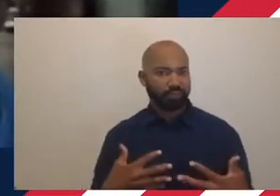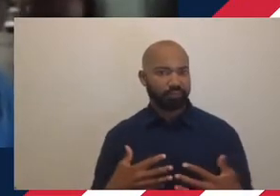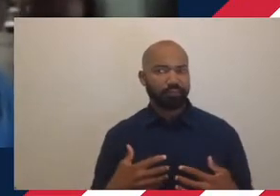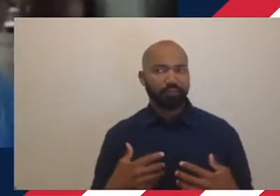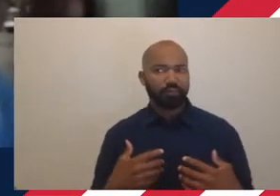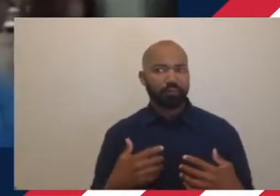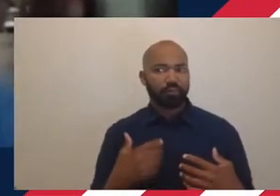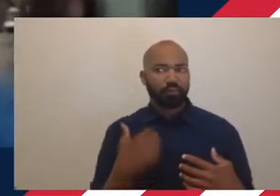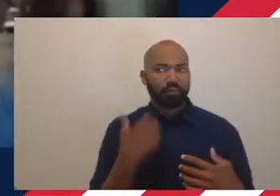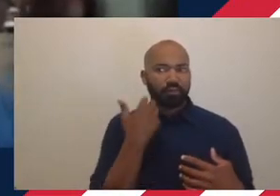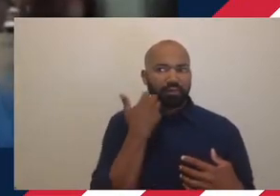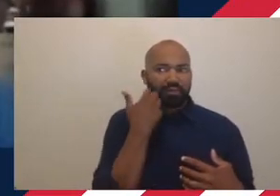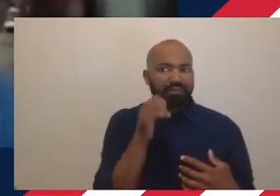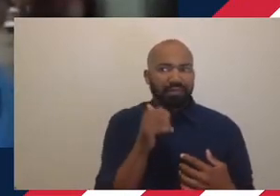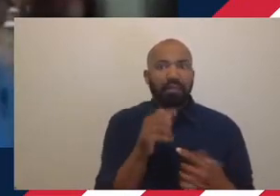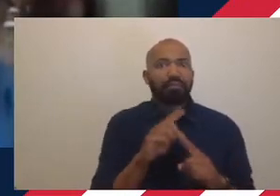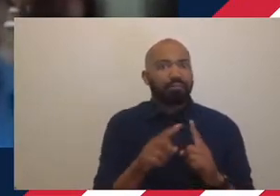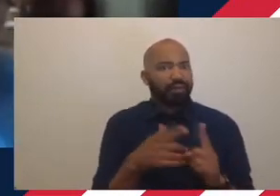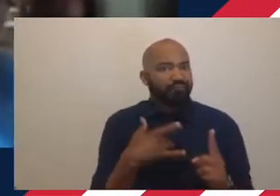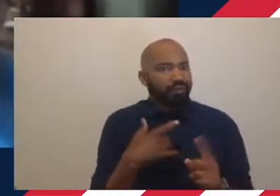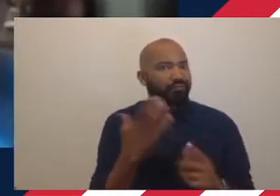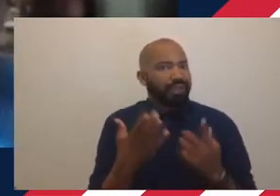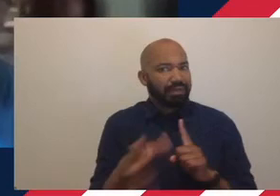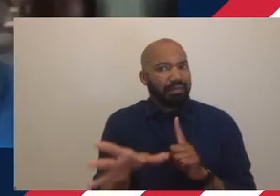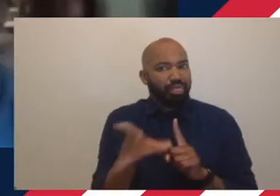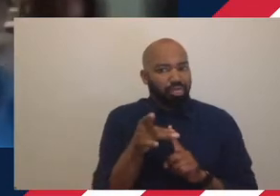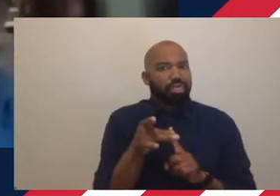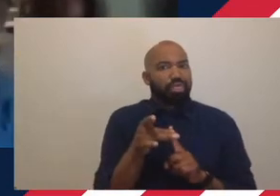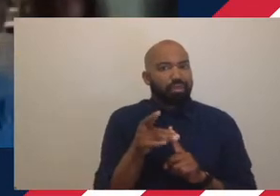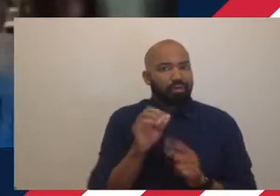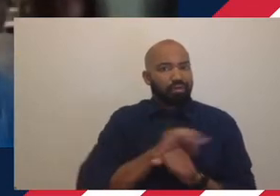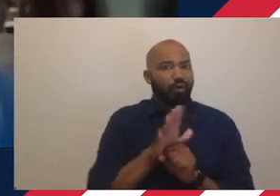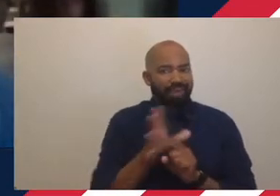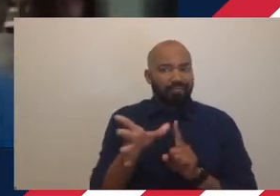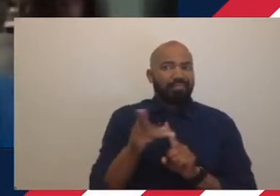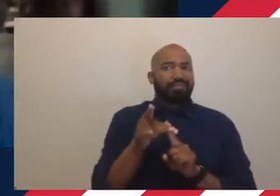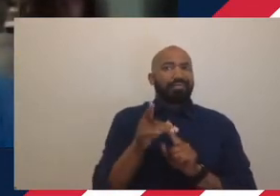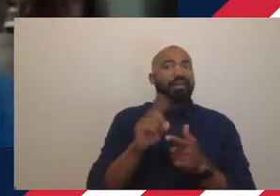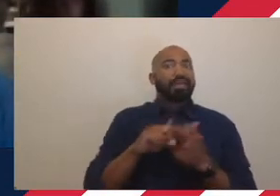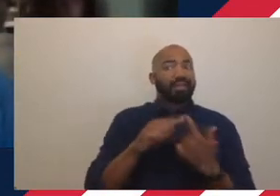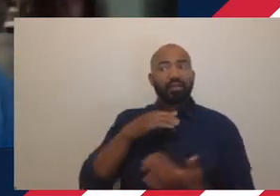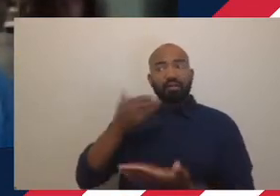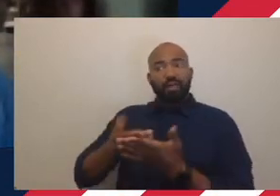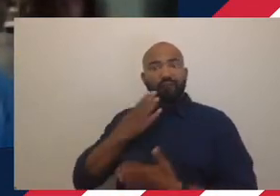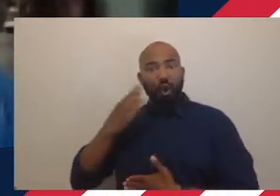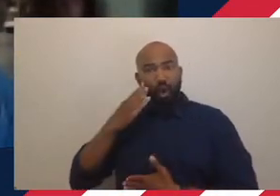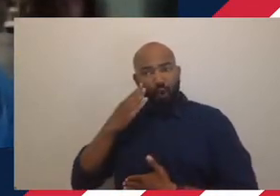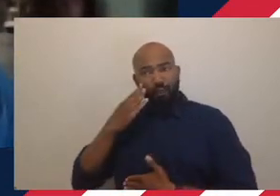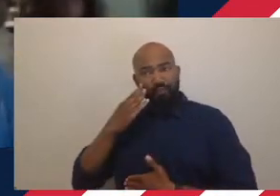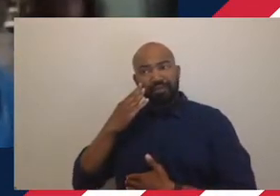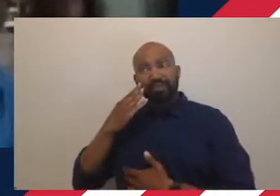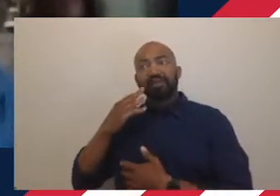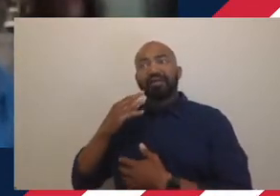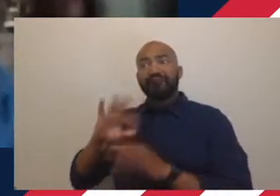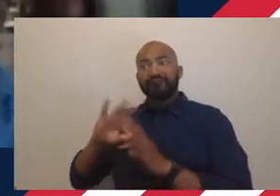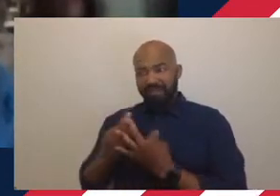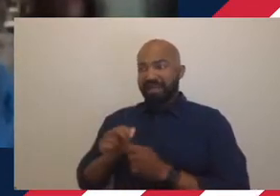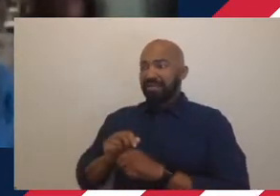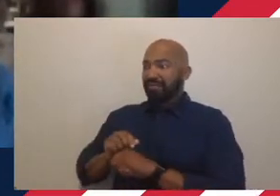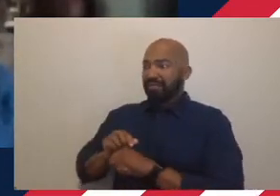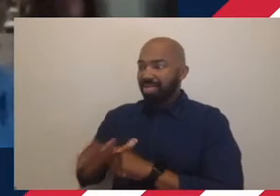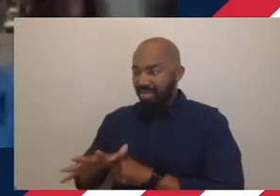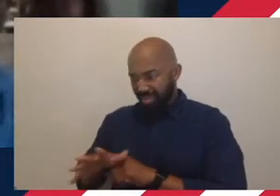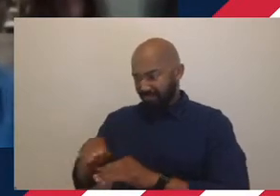getting COVID themselves and passing it on to their families. So the stress of that in and